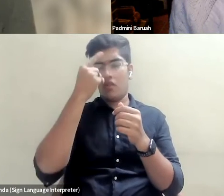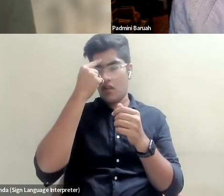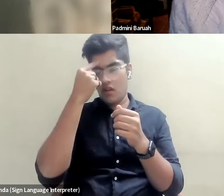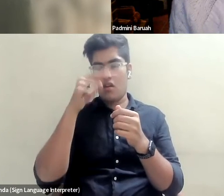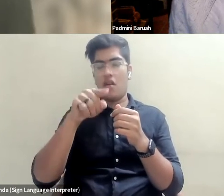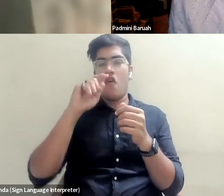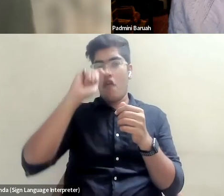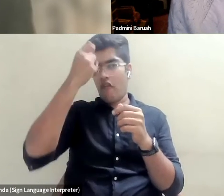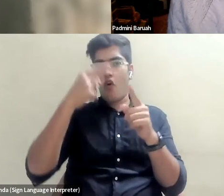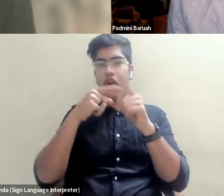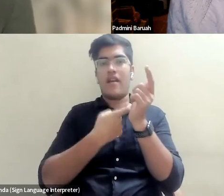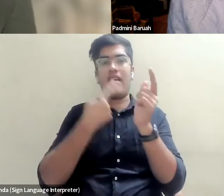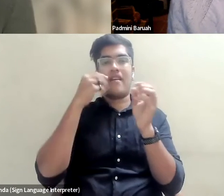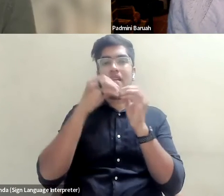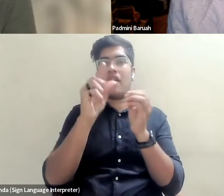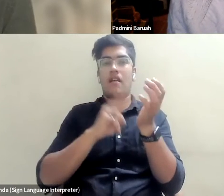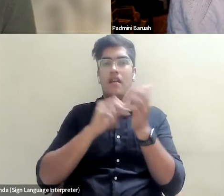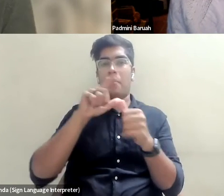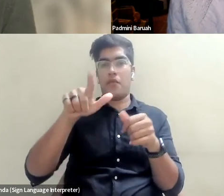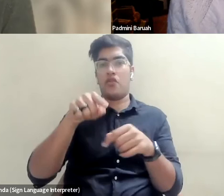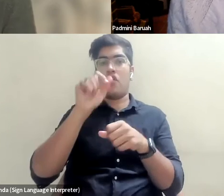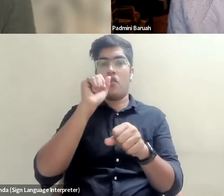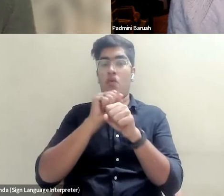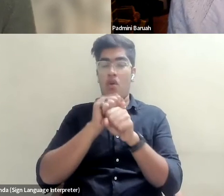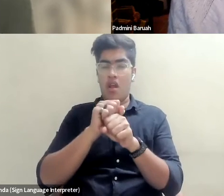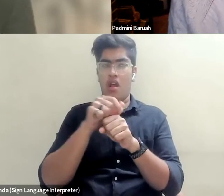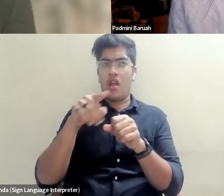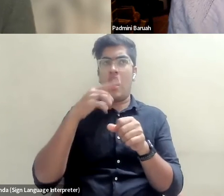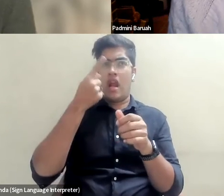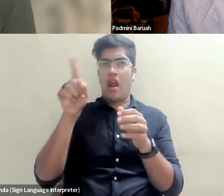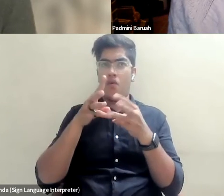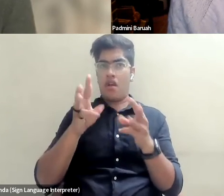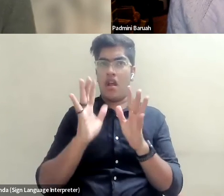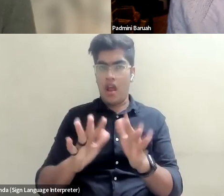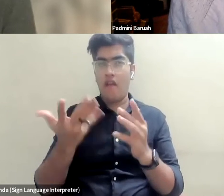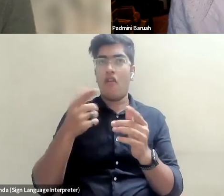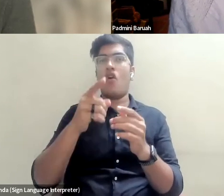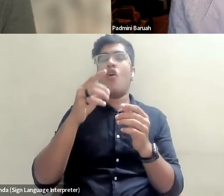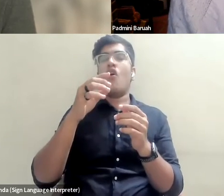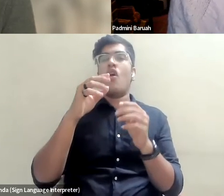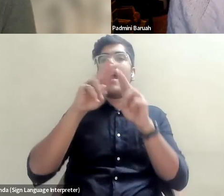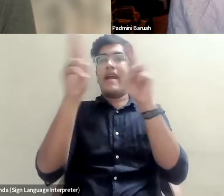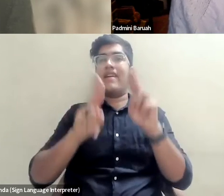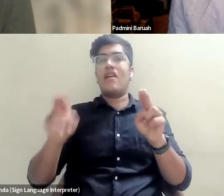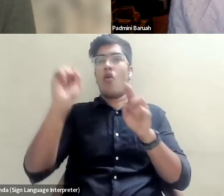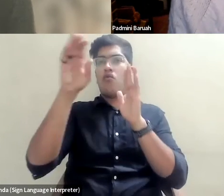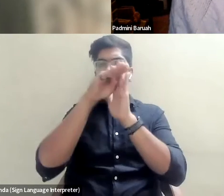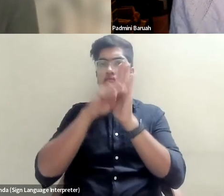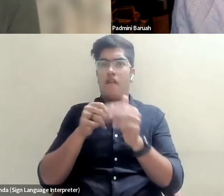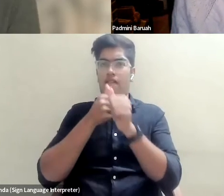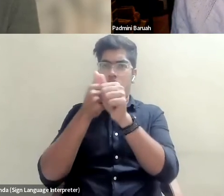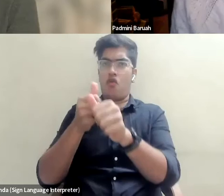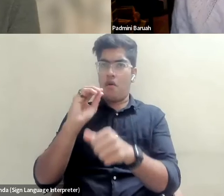tribunals? And would it be helpful to turn to common law or international principles? Yeah,